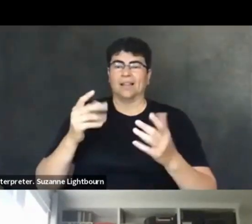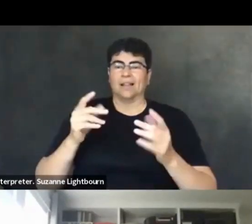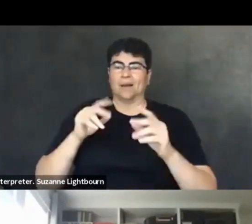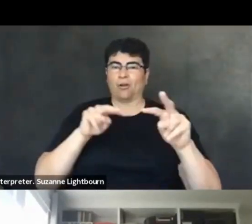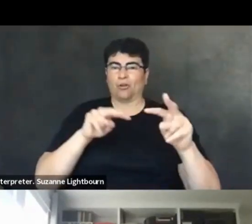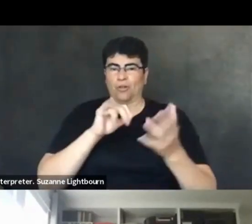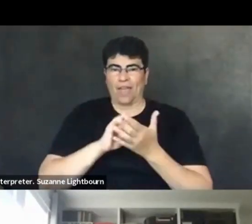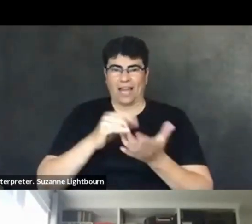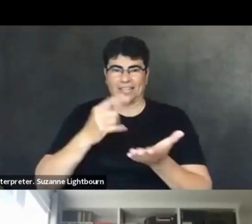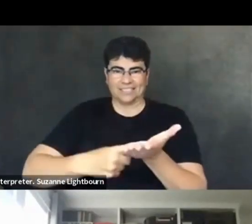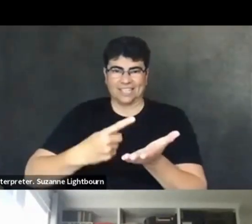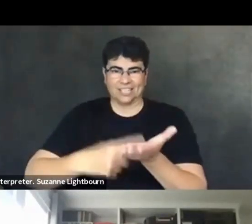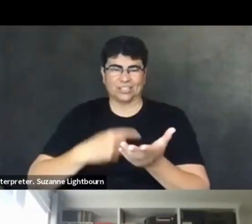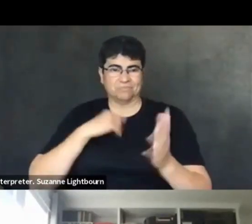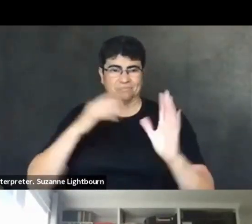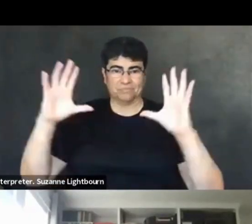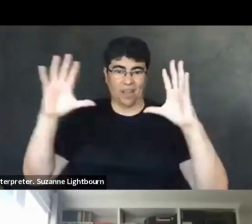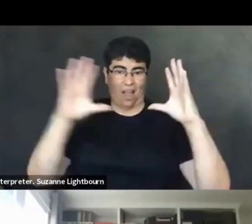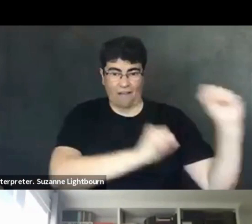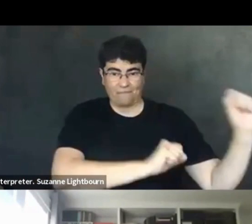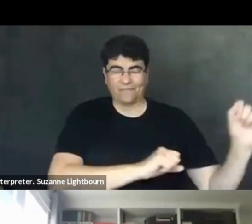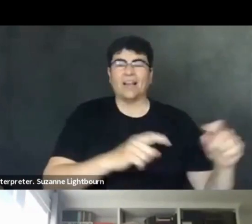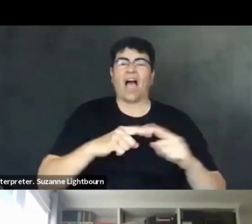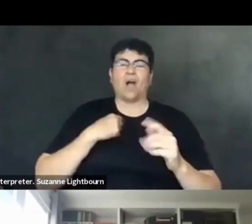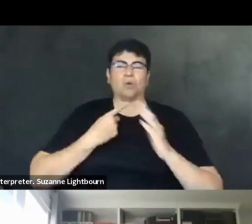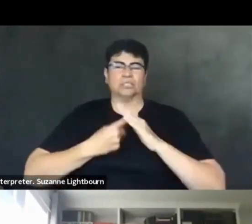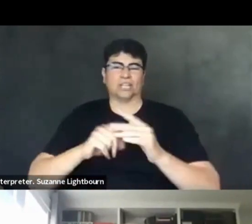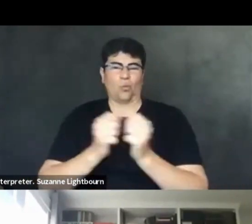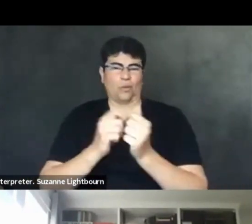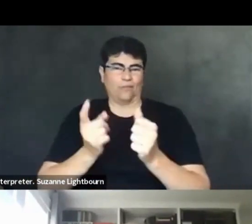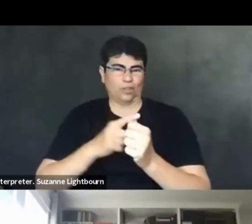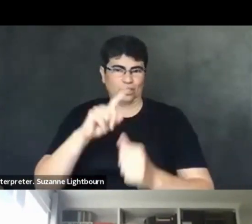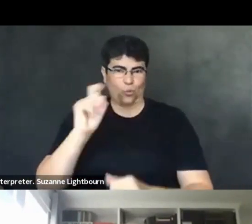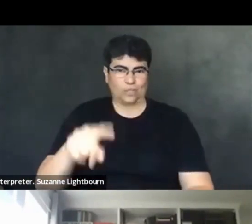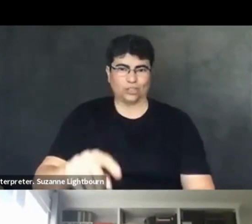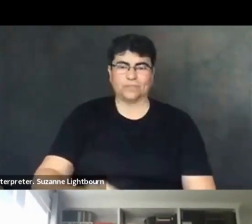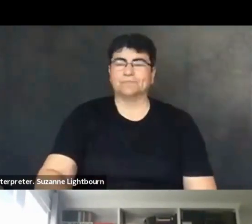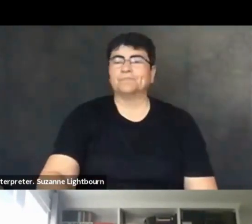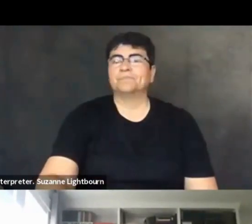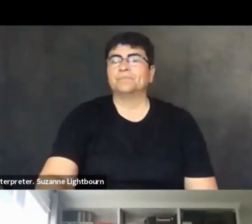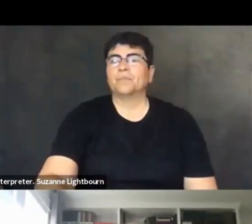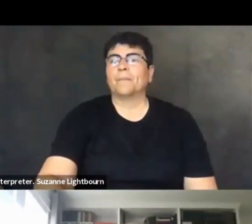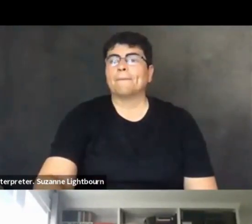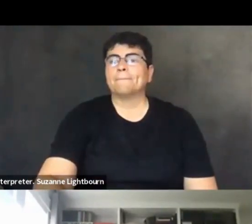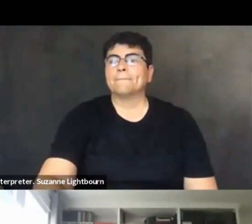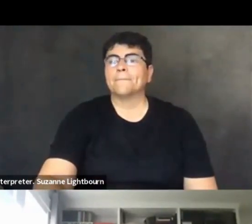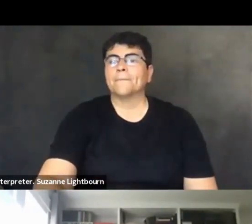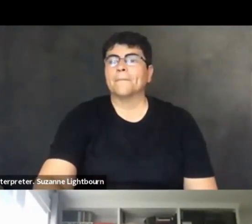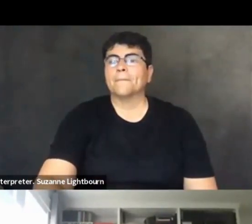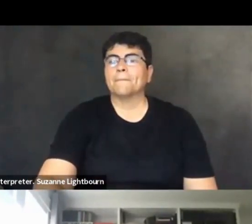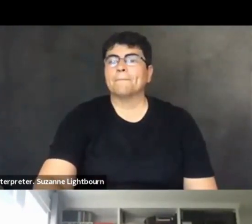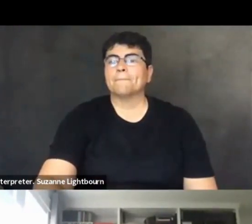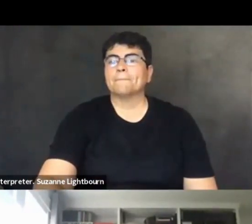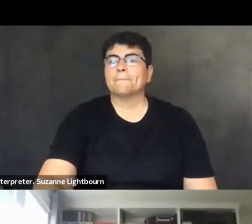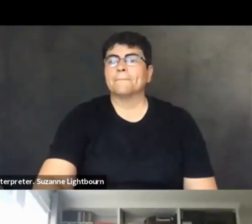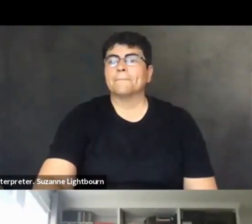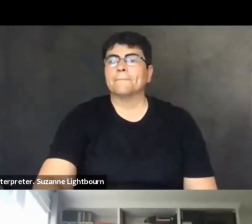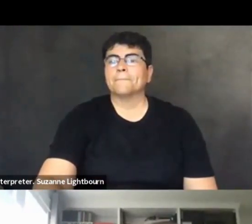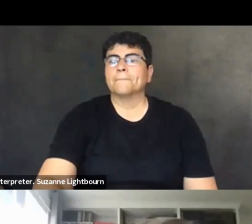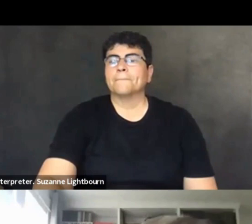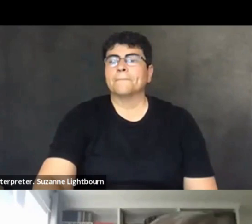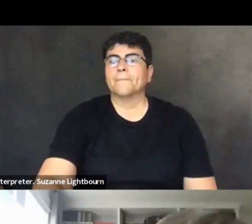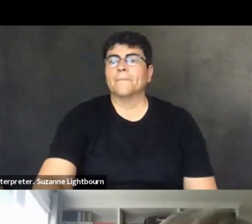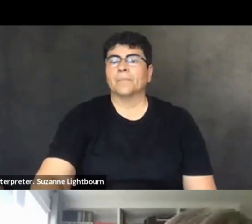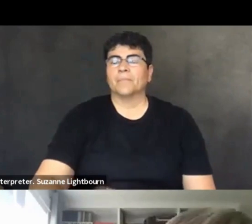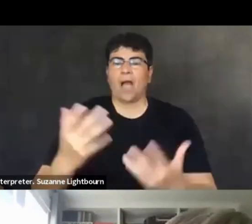go. I'm going to kick off the first question. And I'm going to kick it to Rosemary, but I'd love for Jean and Mary Louise